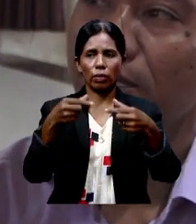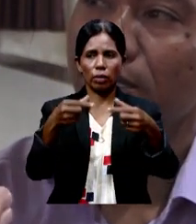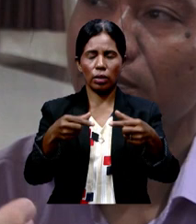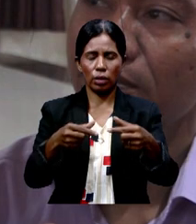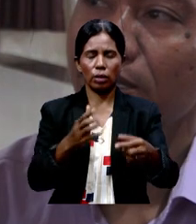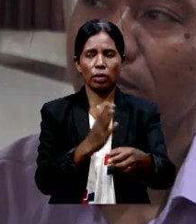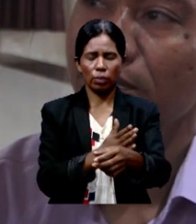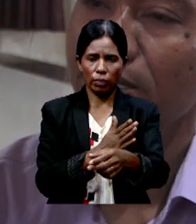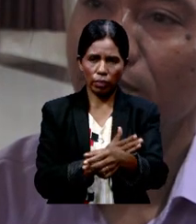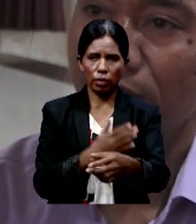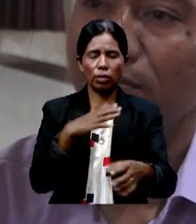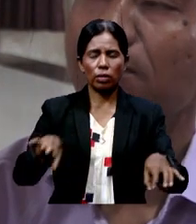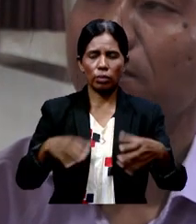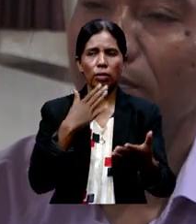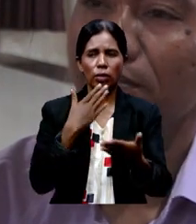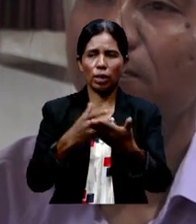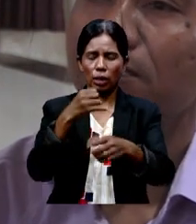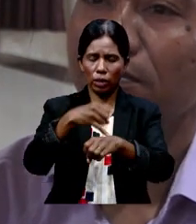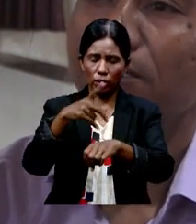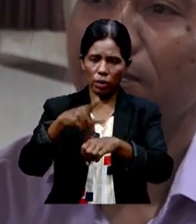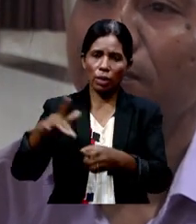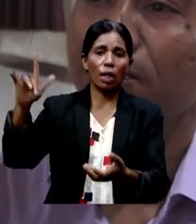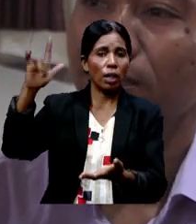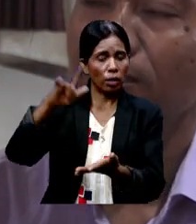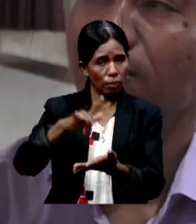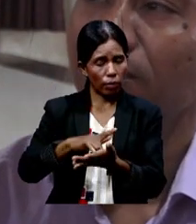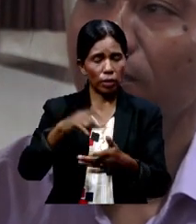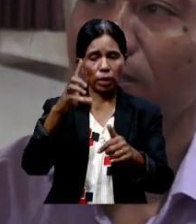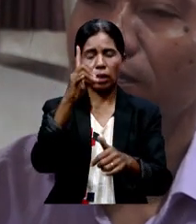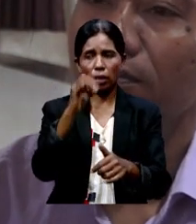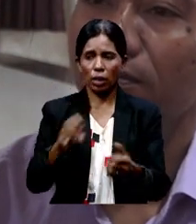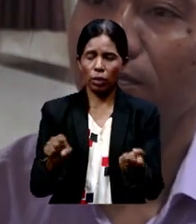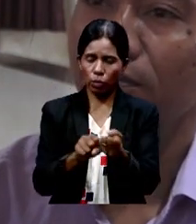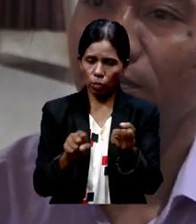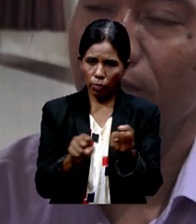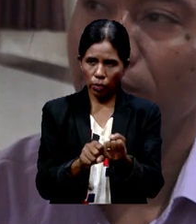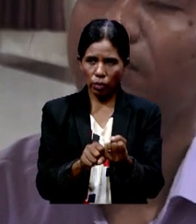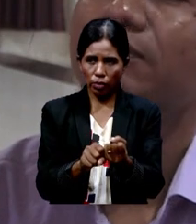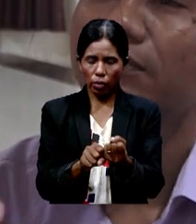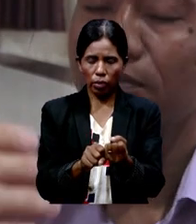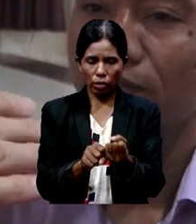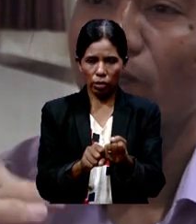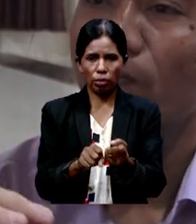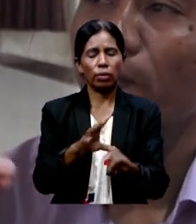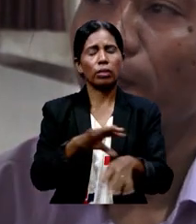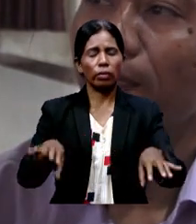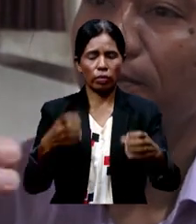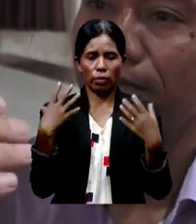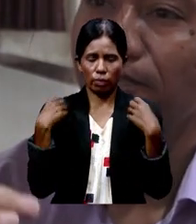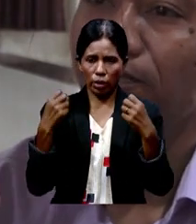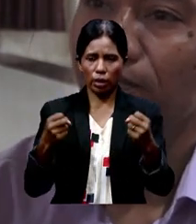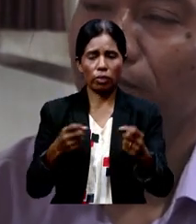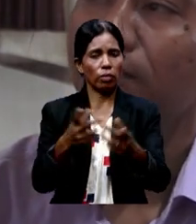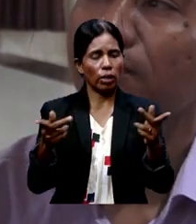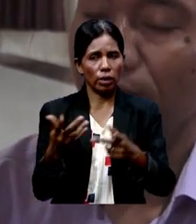progress on the international airport in Dili, to support hotels and restaurants, because there will be